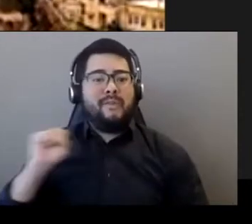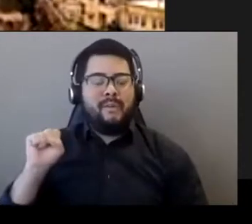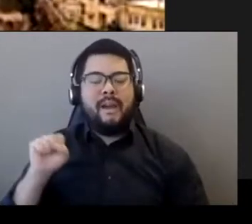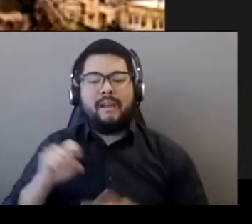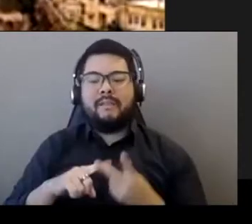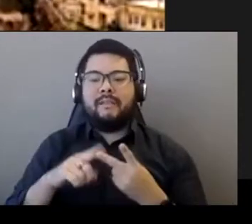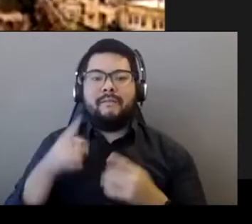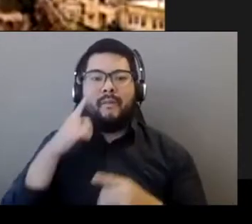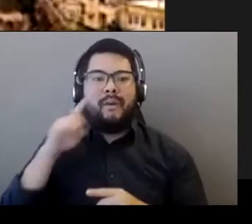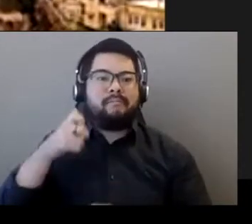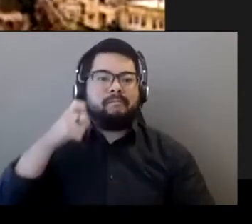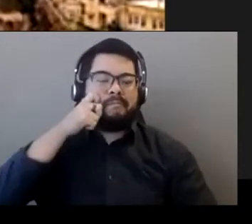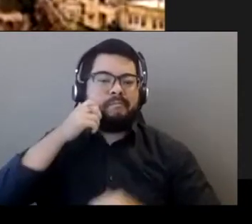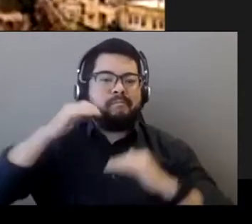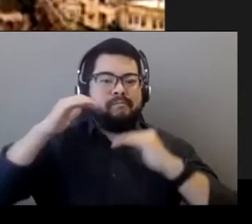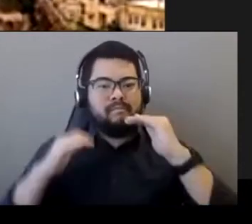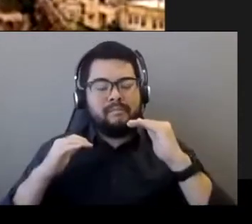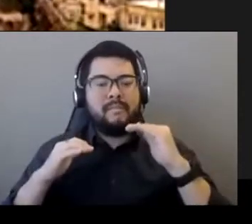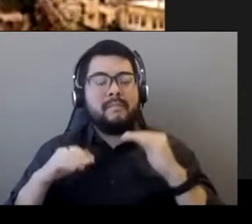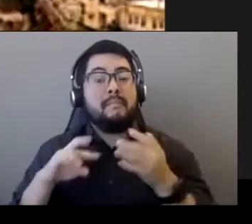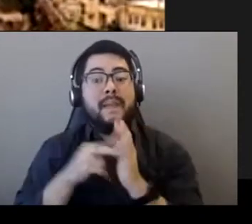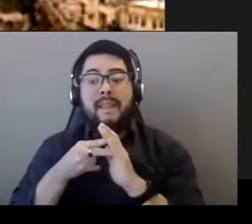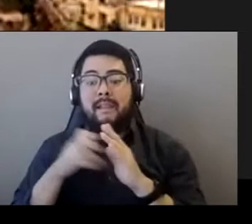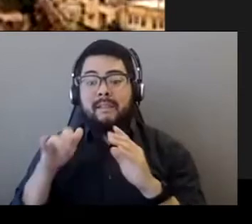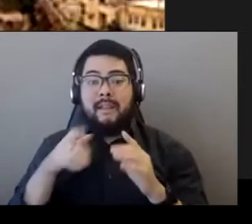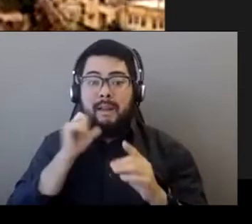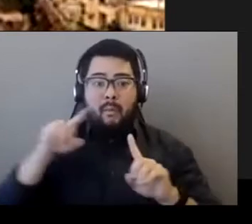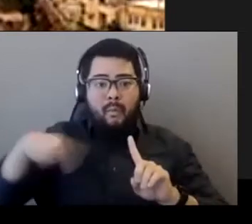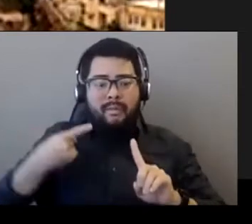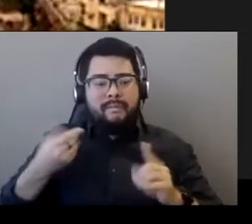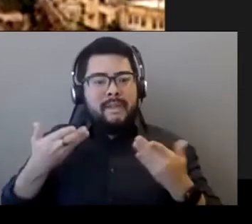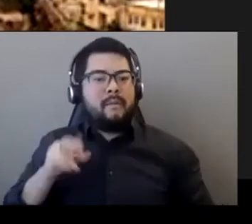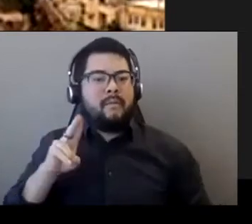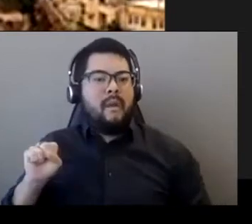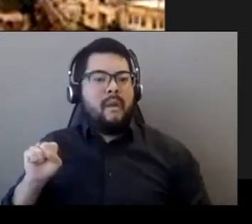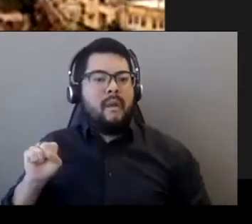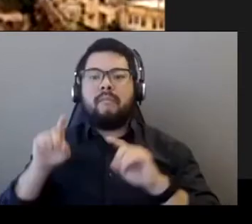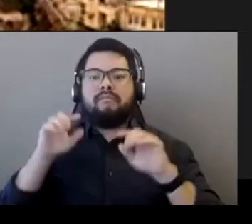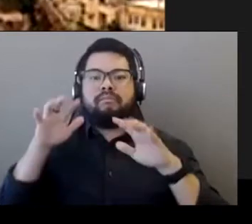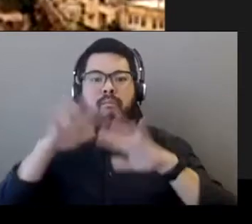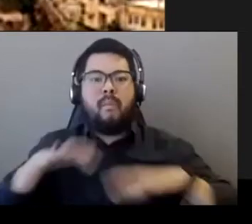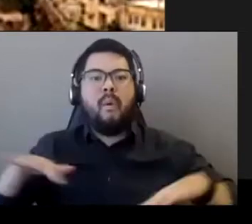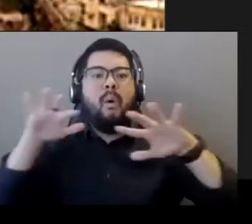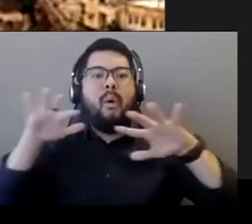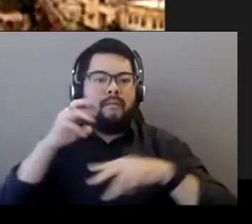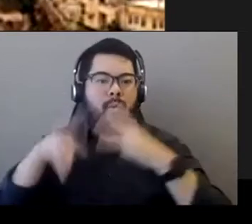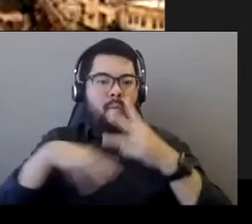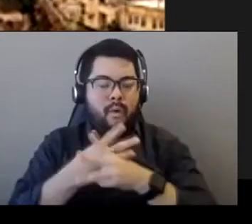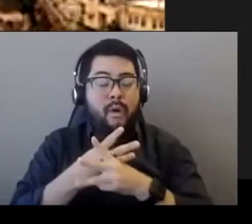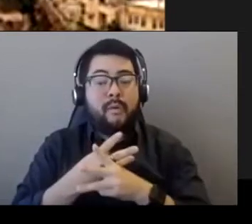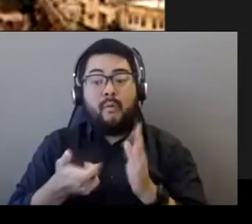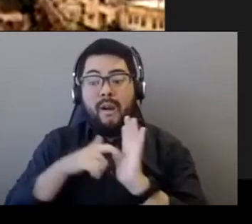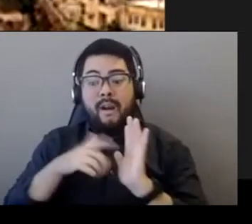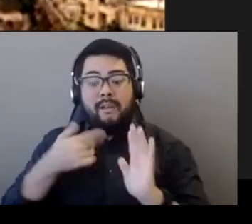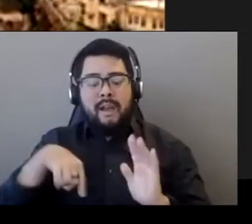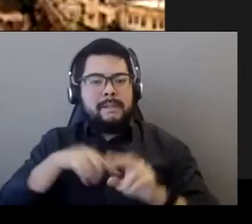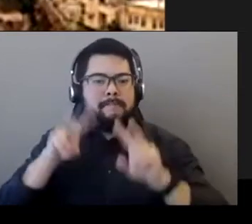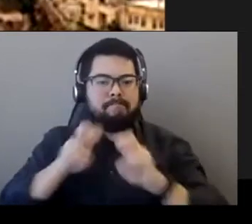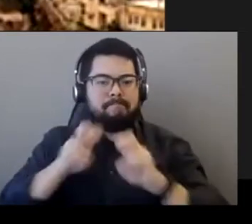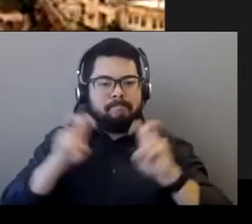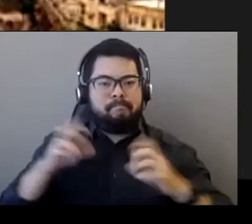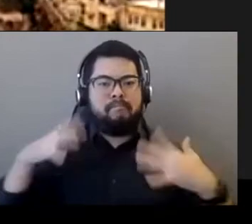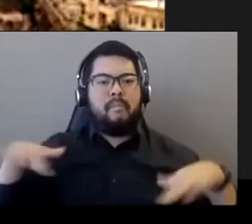are indeed global in scope and require a global analysis. And to help us broaden